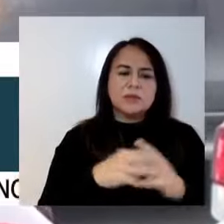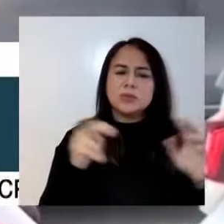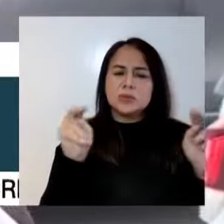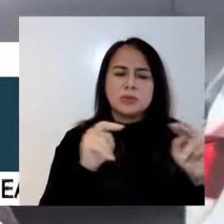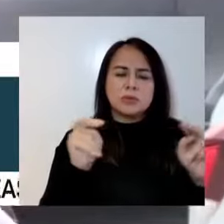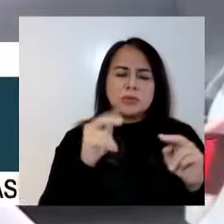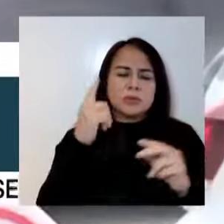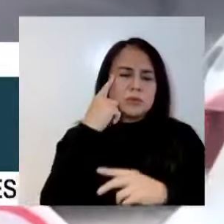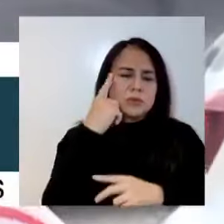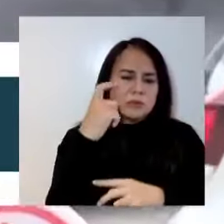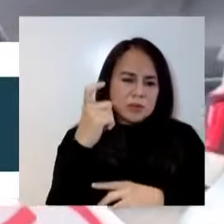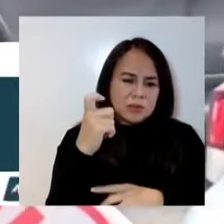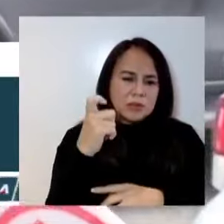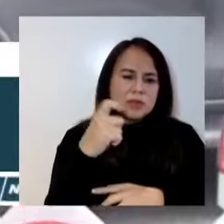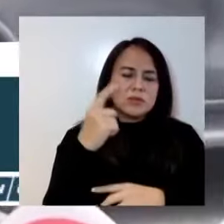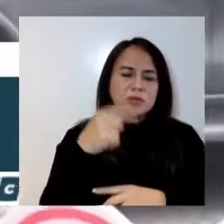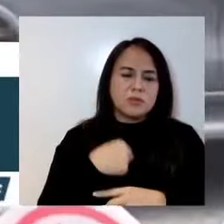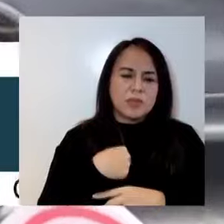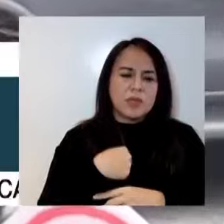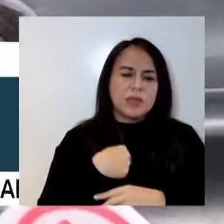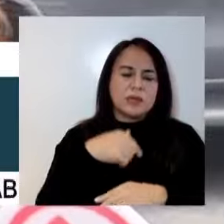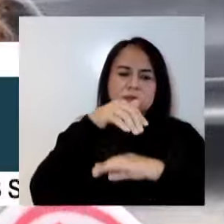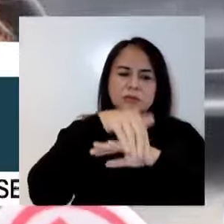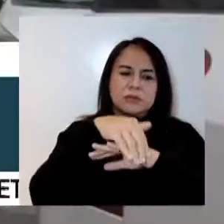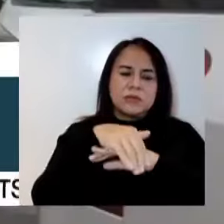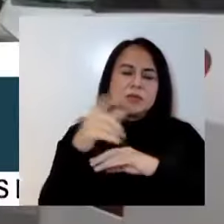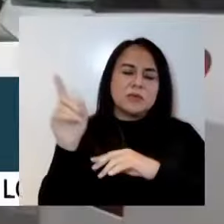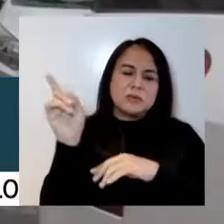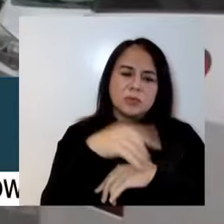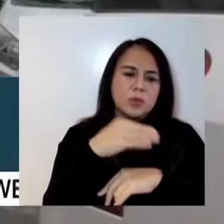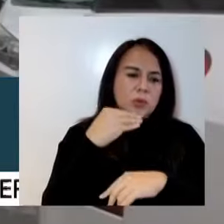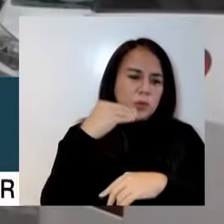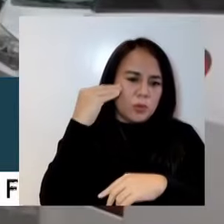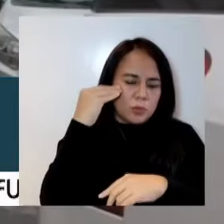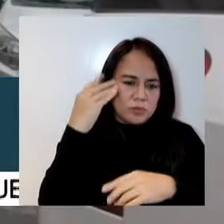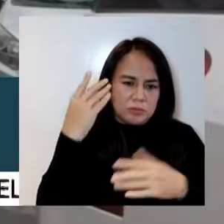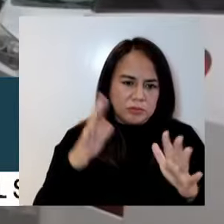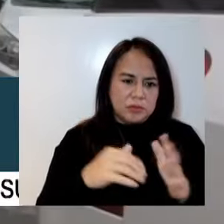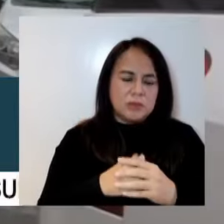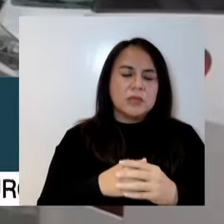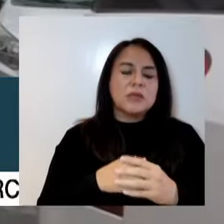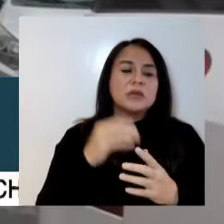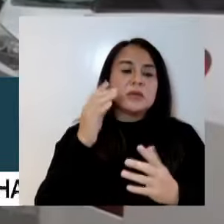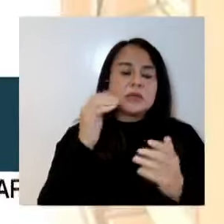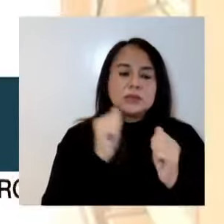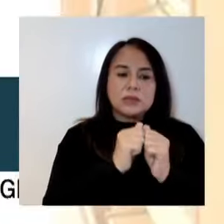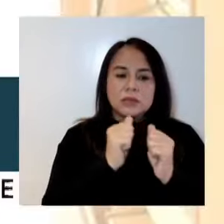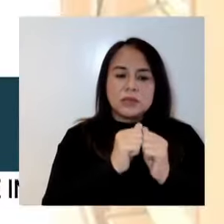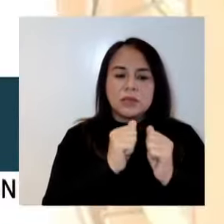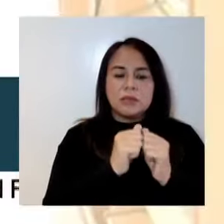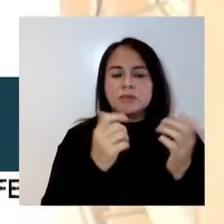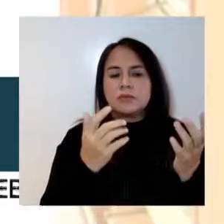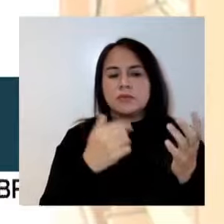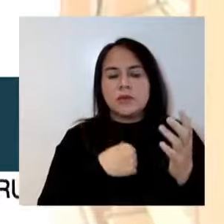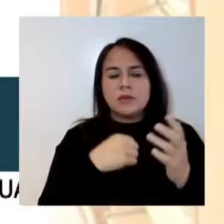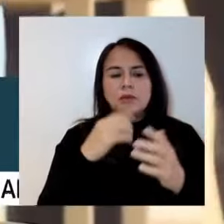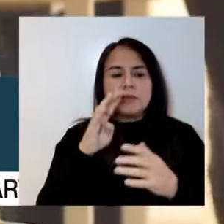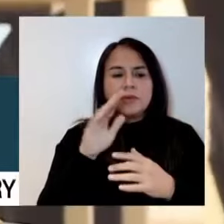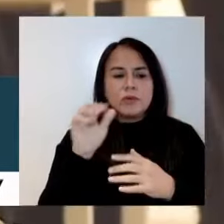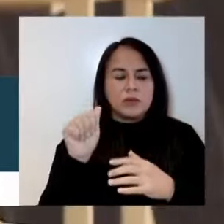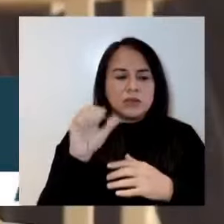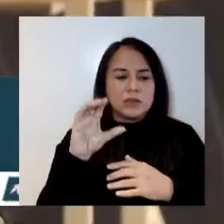panaginip sa akin ang kagabi na umuwi na siya. Camilon's camp, together with the CIDG 4A, have filed for a